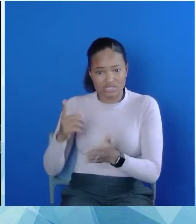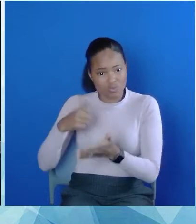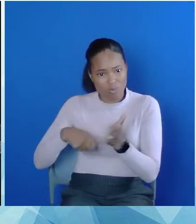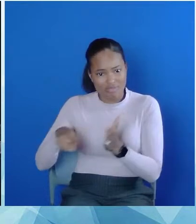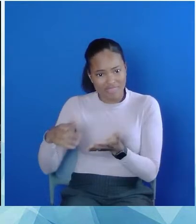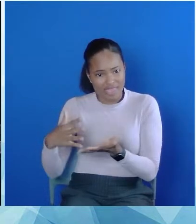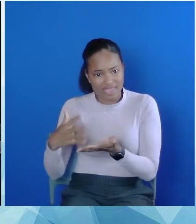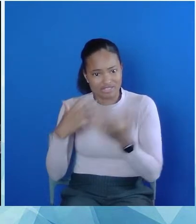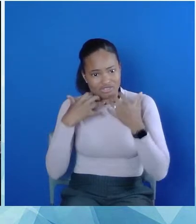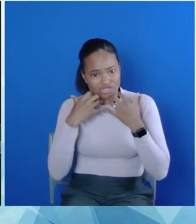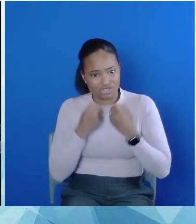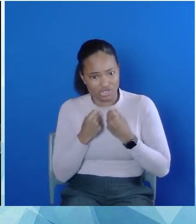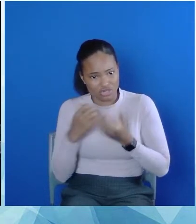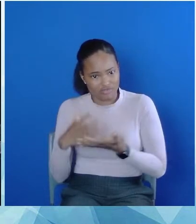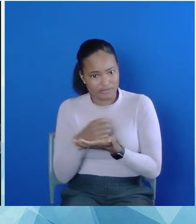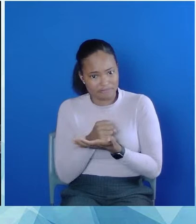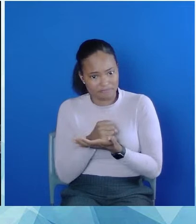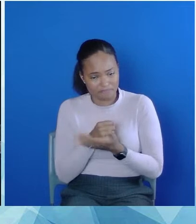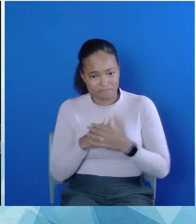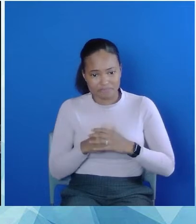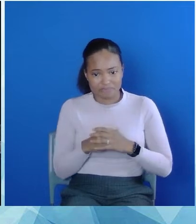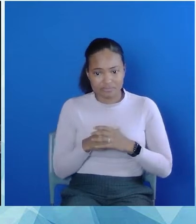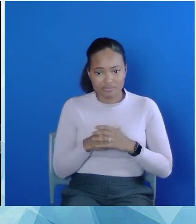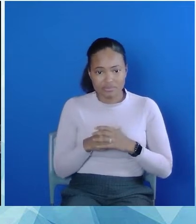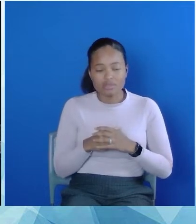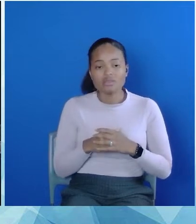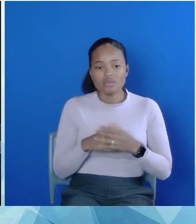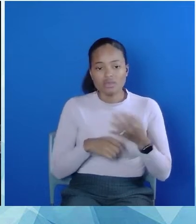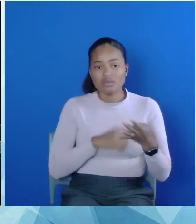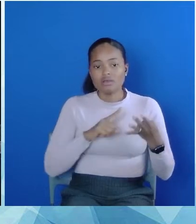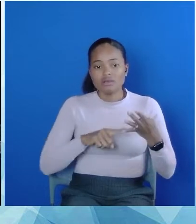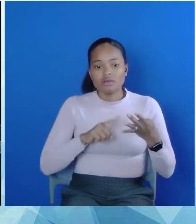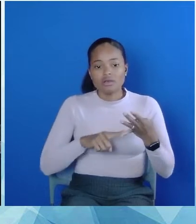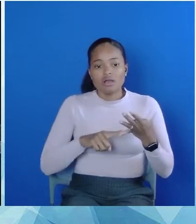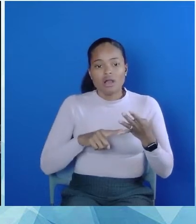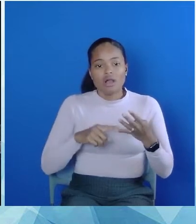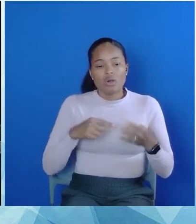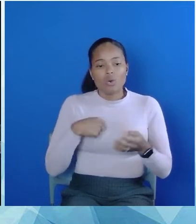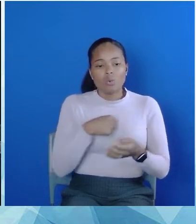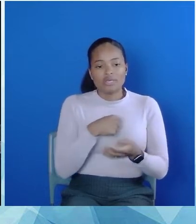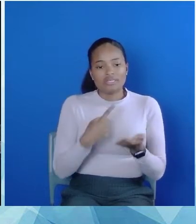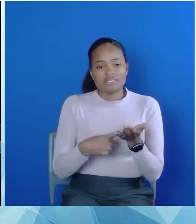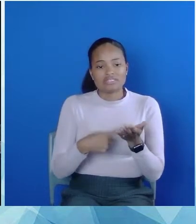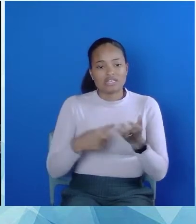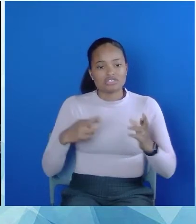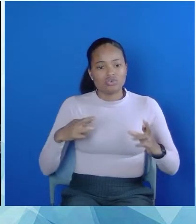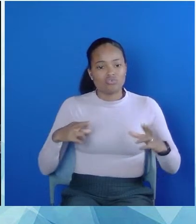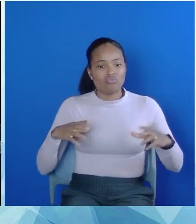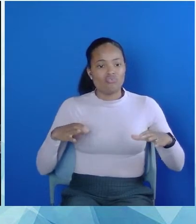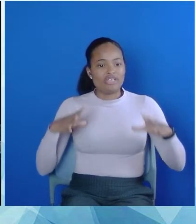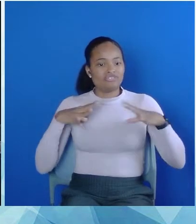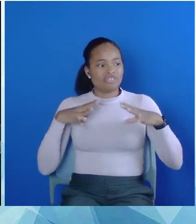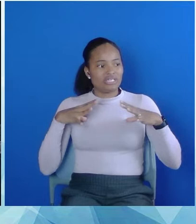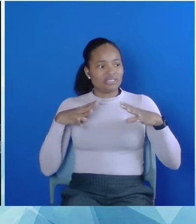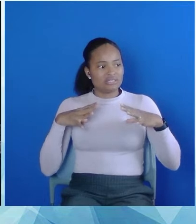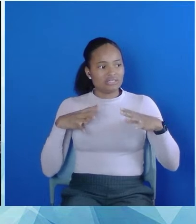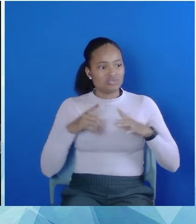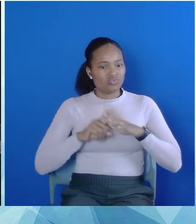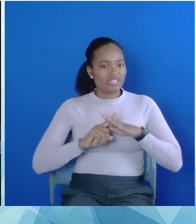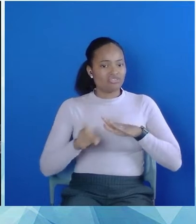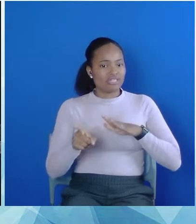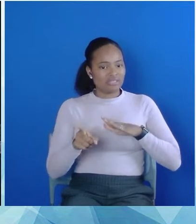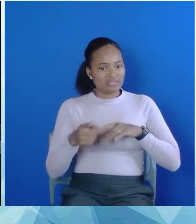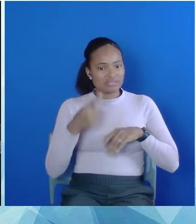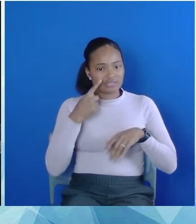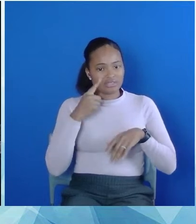also talked about a retreat for educational leaders. I'm a firm believer in